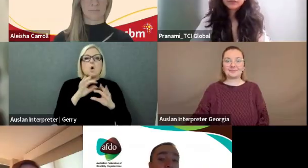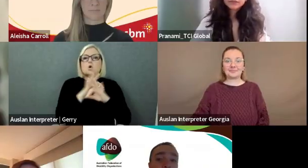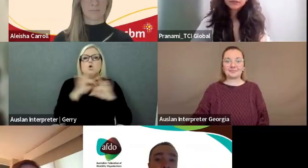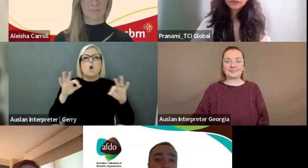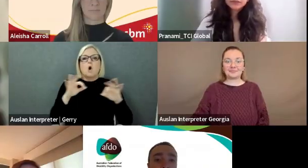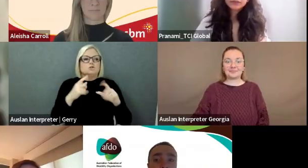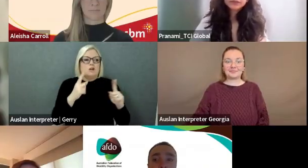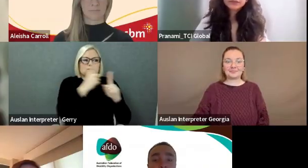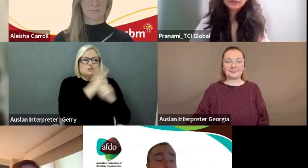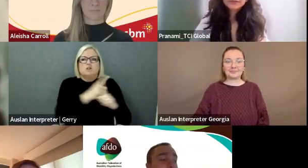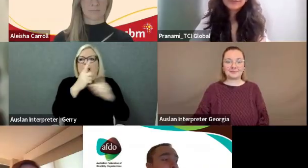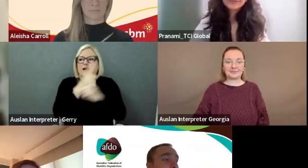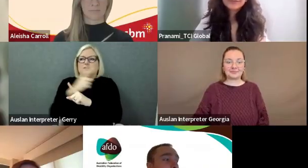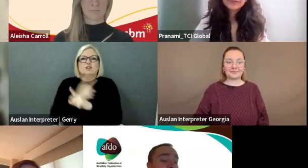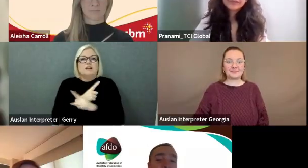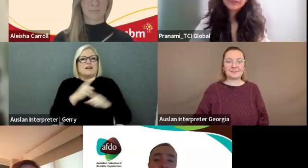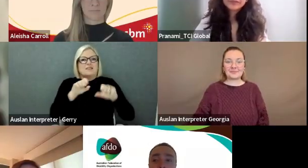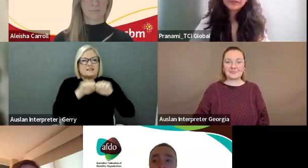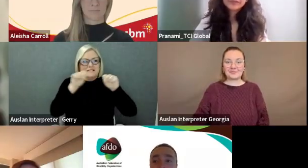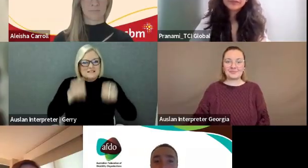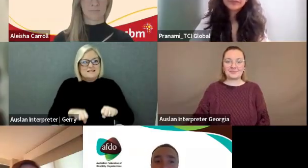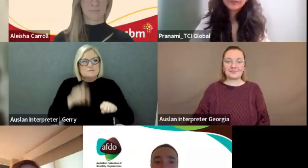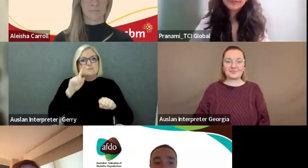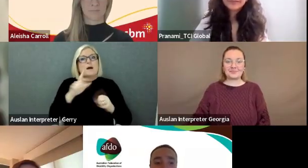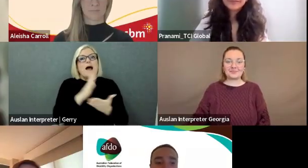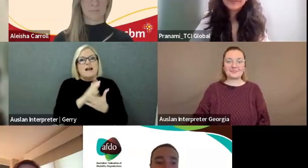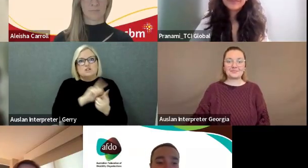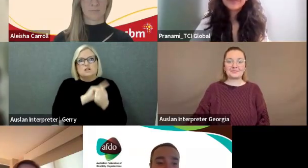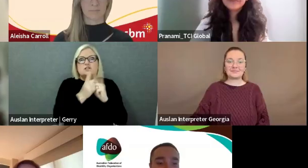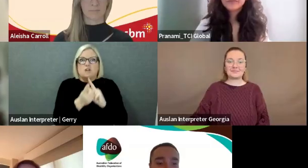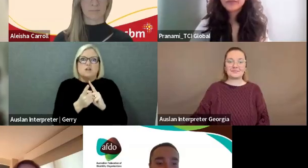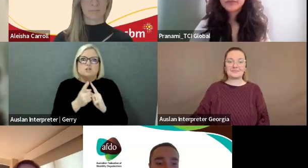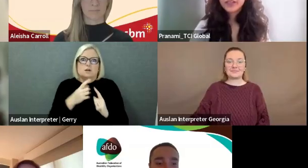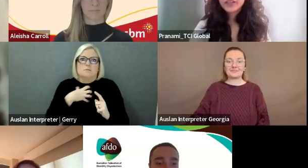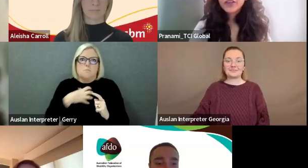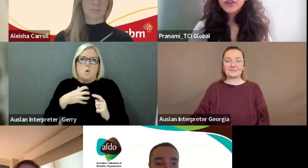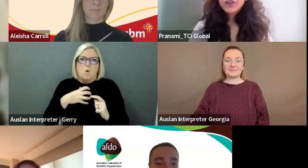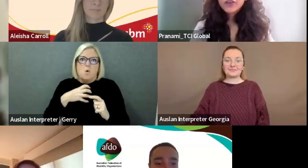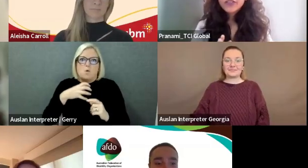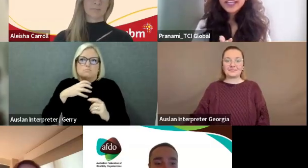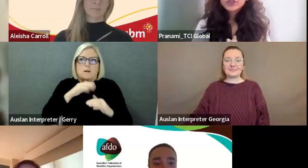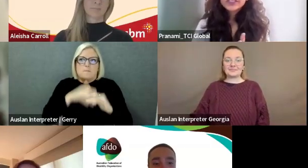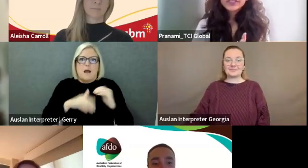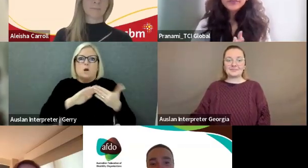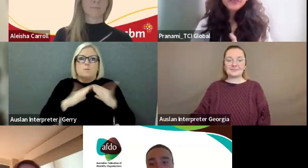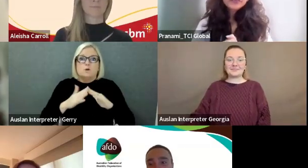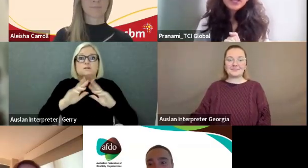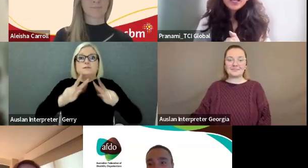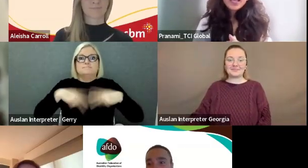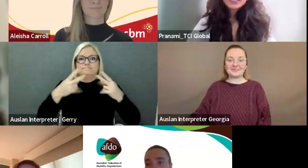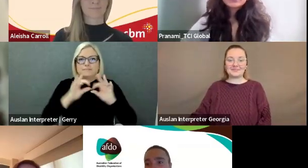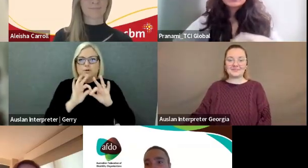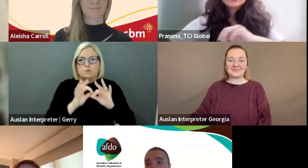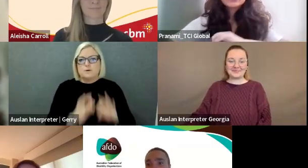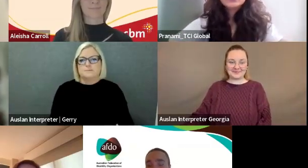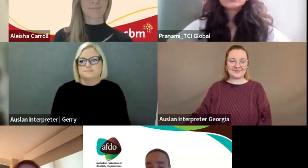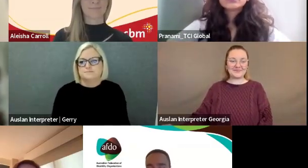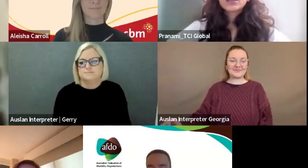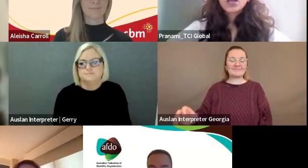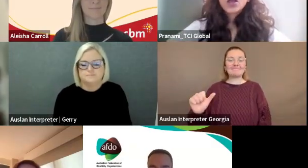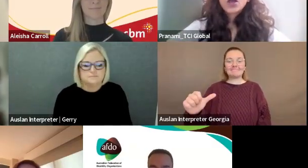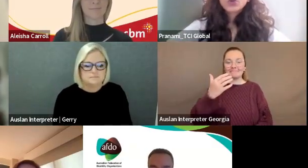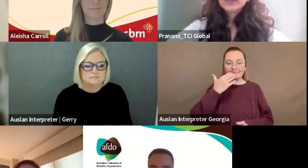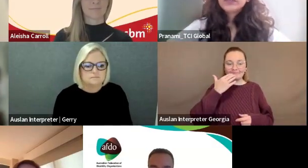them. Pranami, you have 10 minutes. Go for it. Thank you. Thank you, Tim. And I